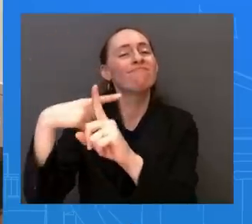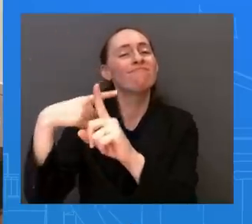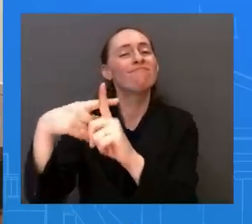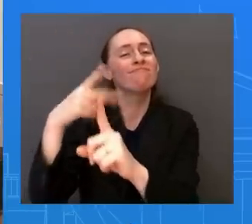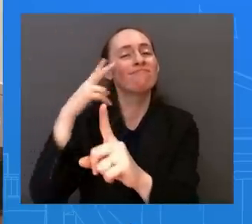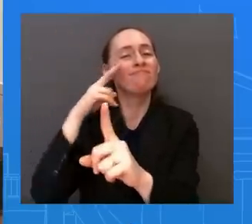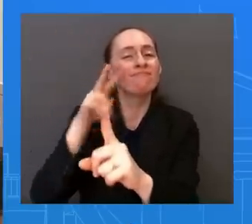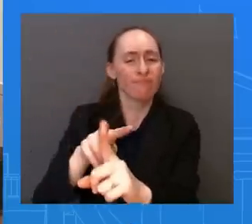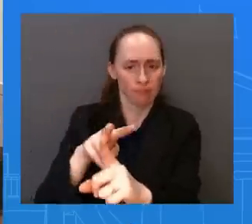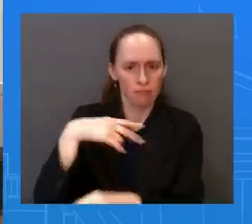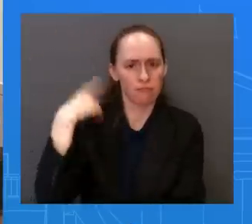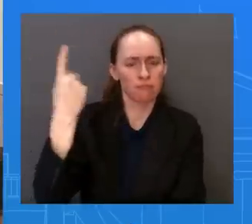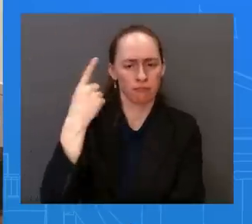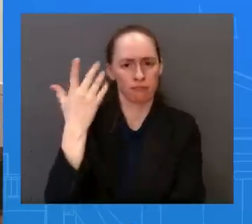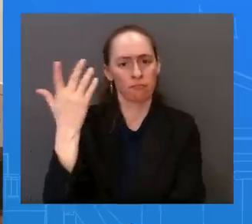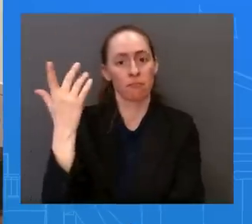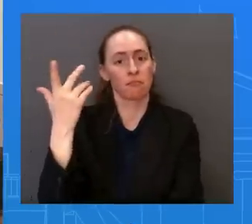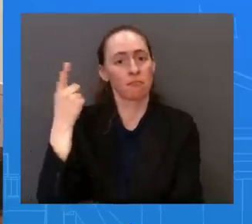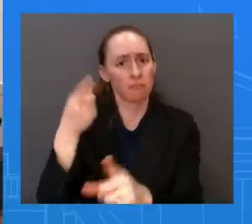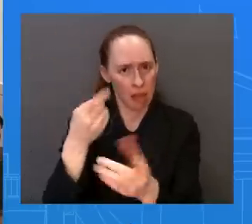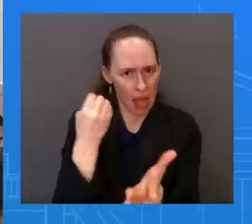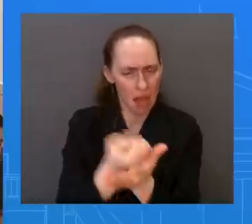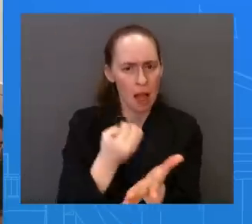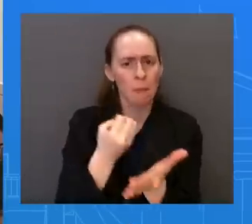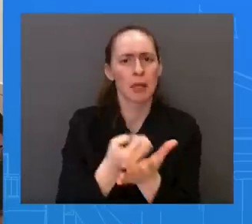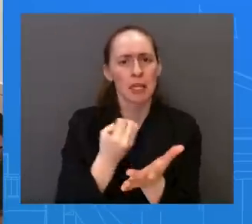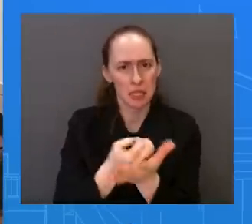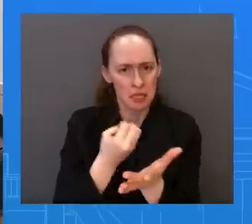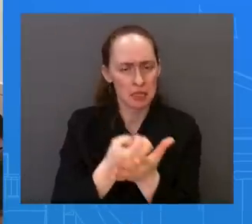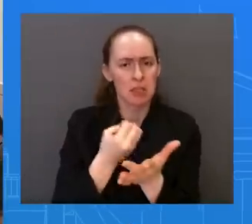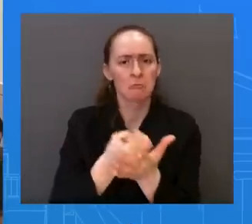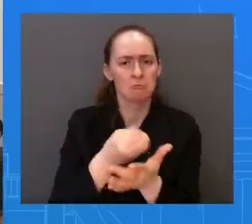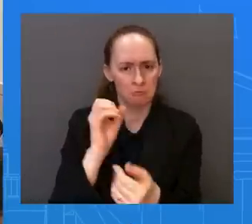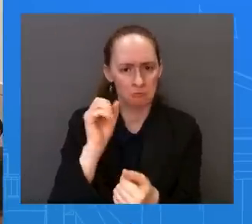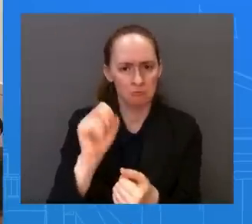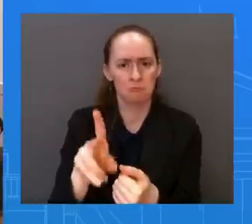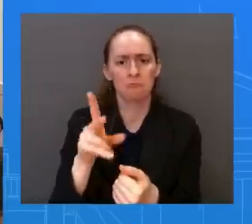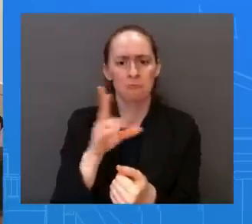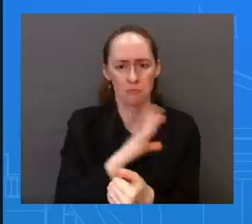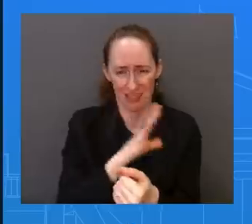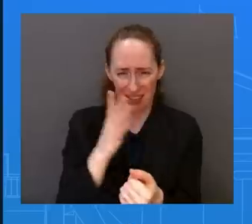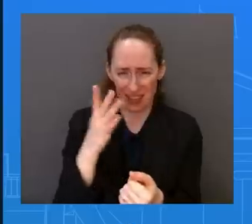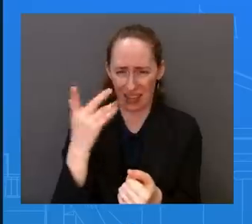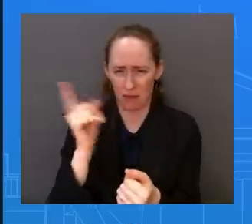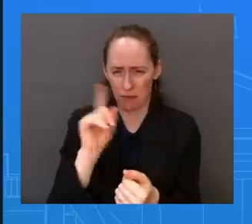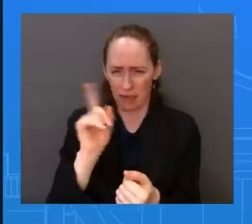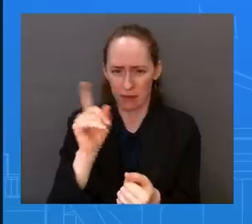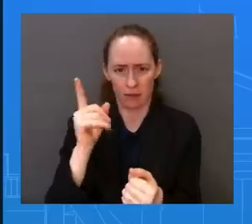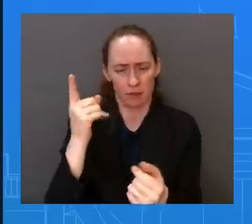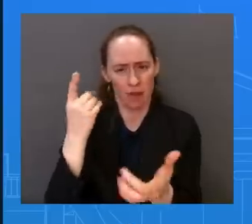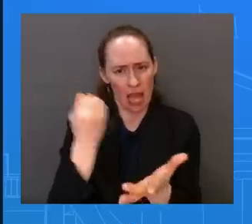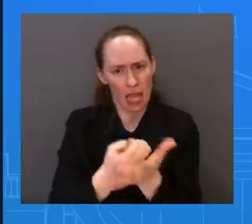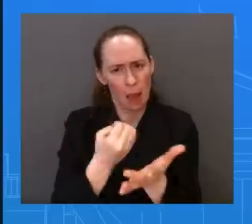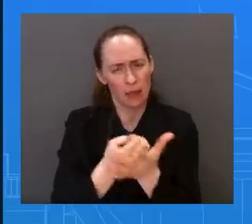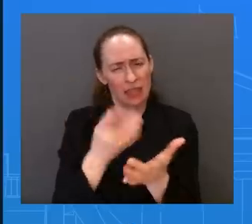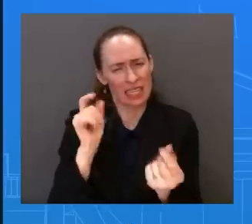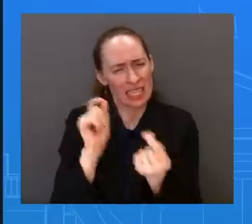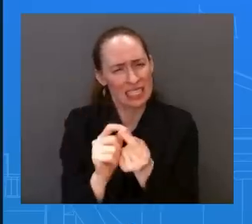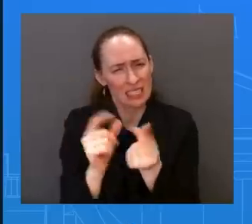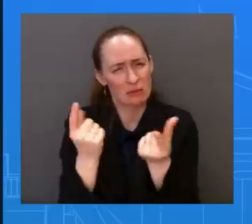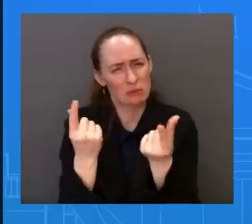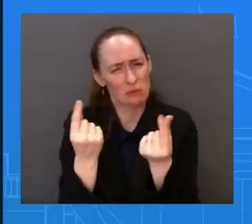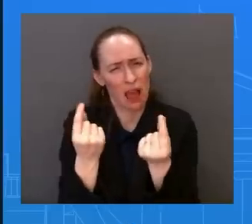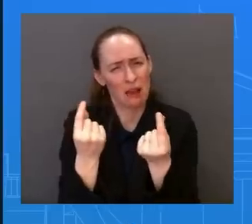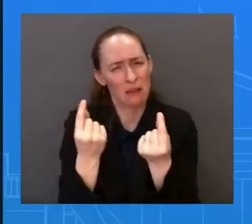say is the state of the economy, just specifically drilling down on the economy? Yeah. Well, on Friday morning, when I was over with the